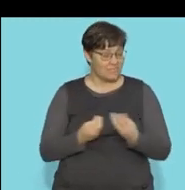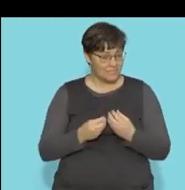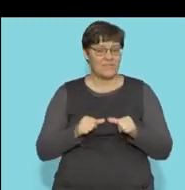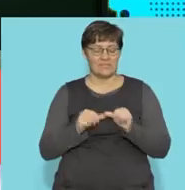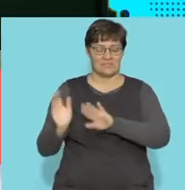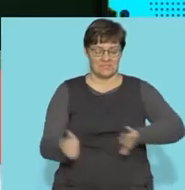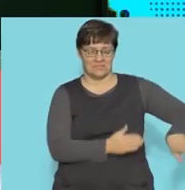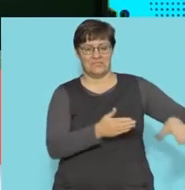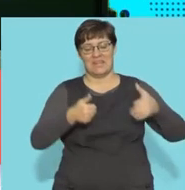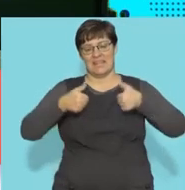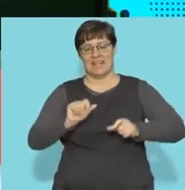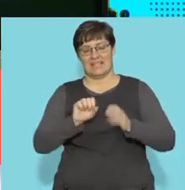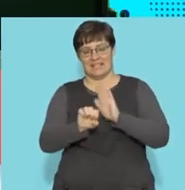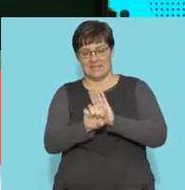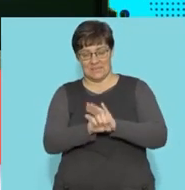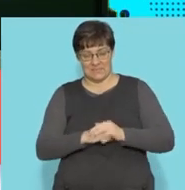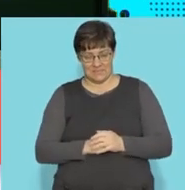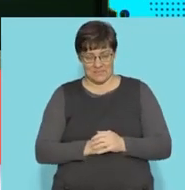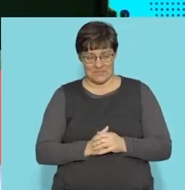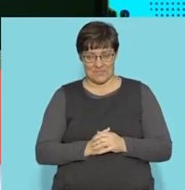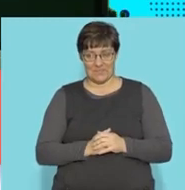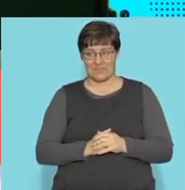with me. We're going to go on to the next example now.